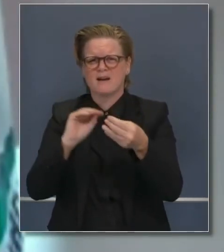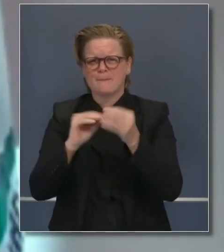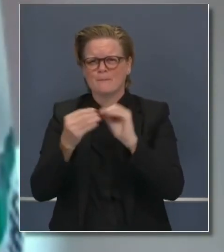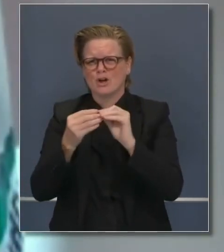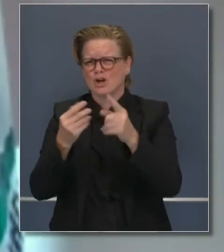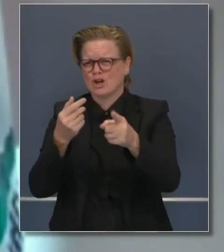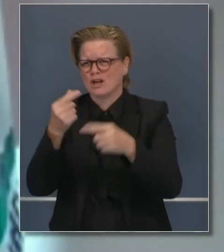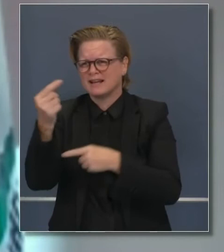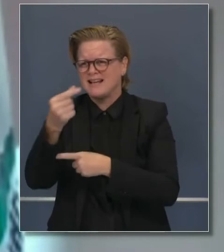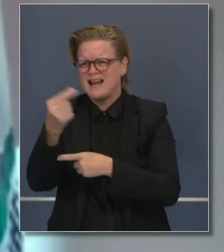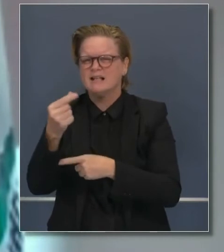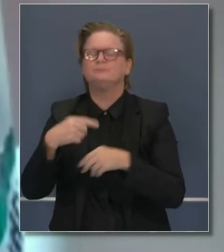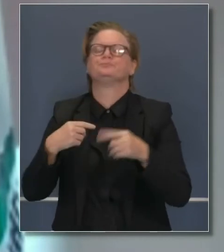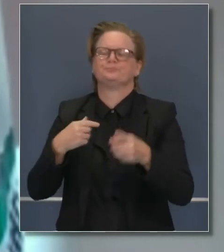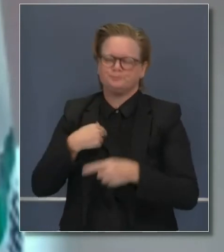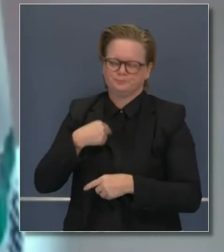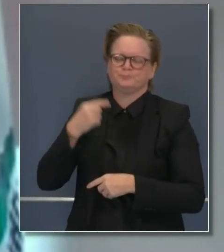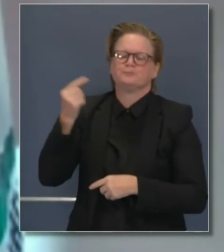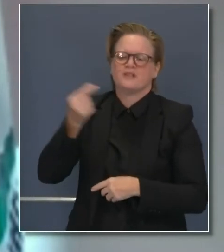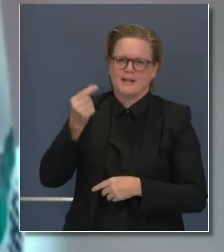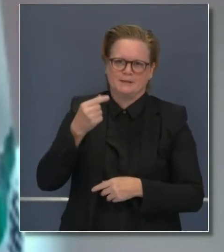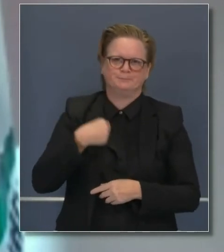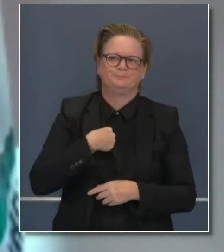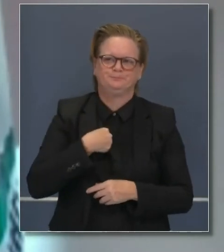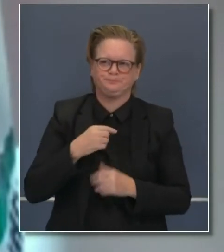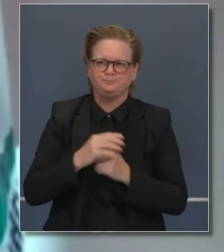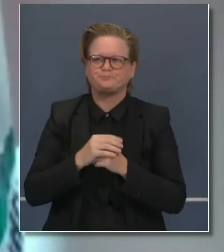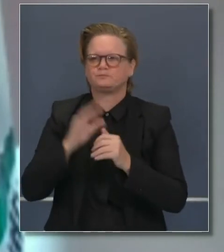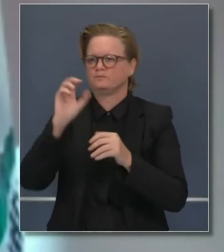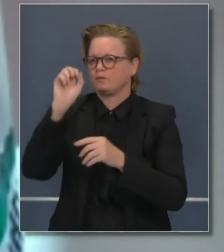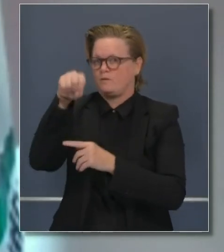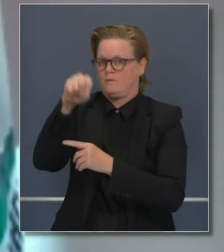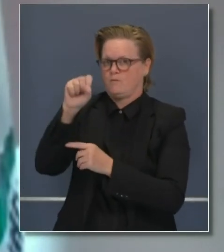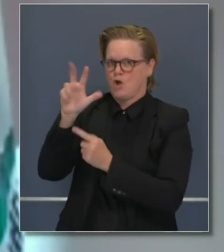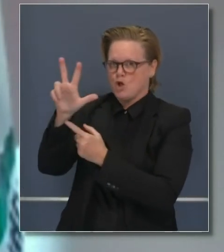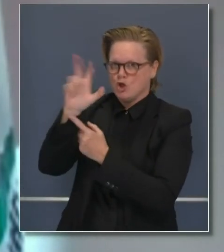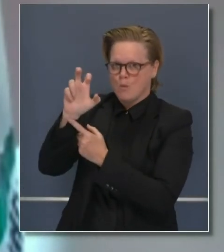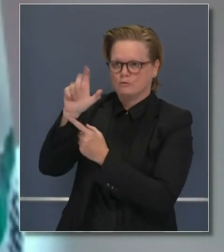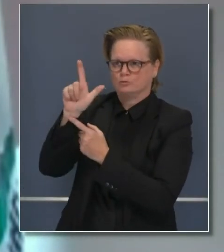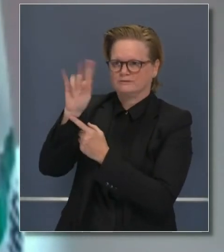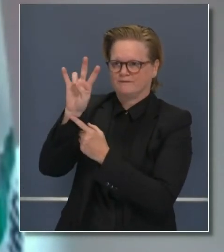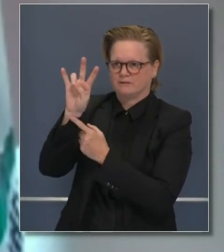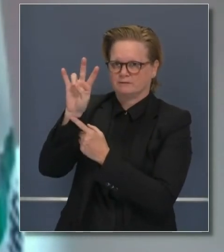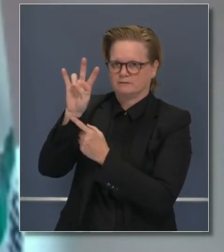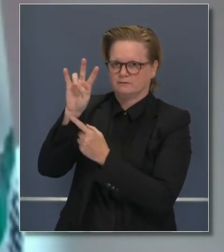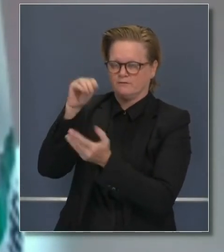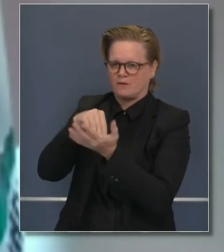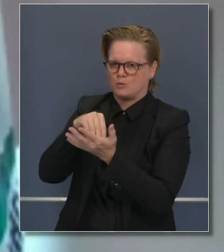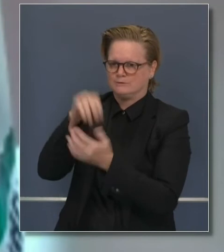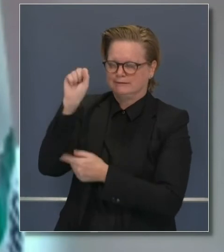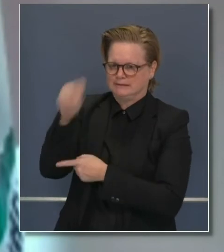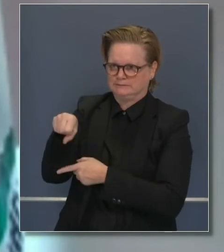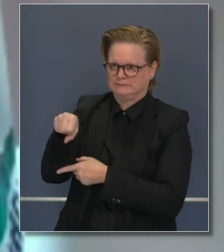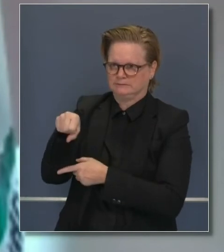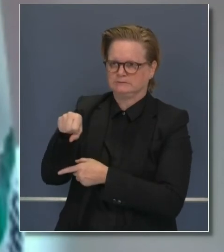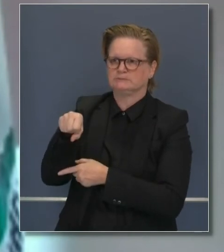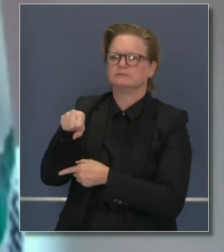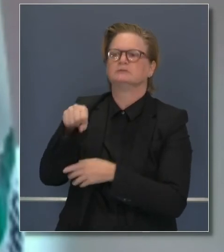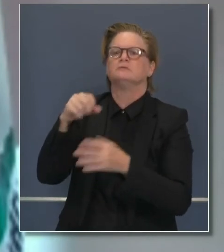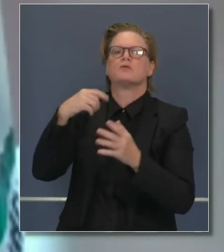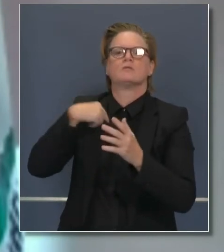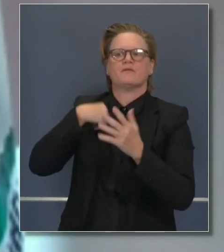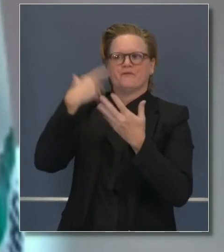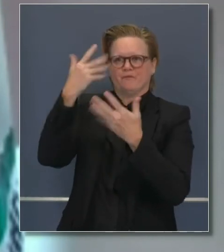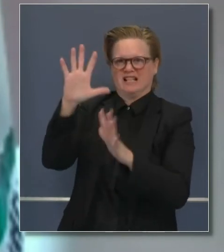right. The 327, we've heard directly working on that number, sharing that with our regional county